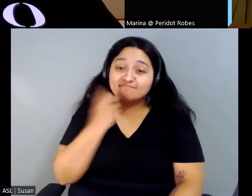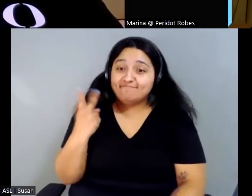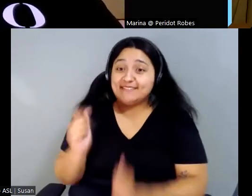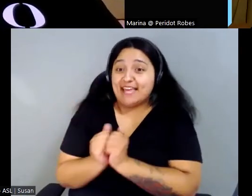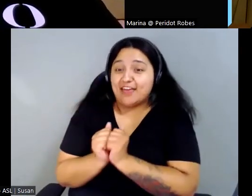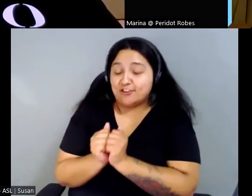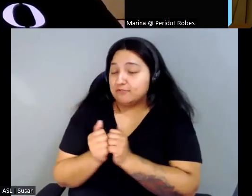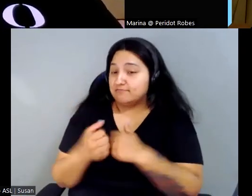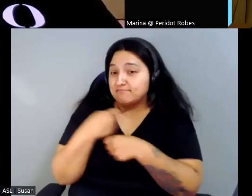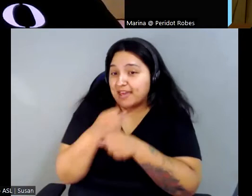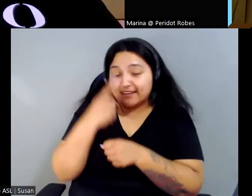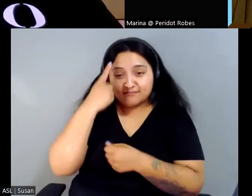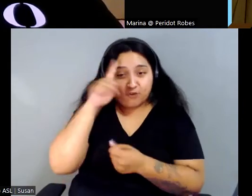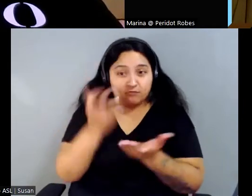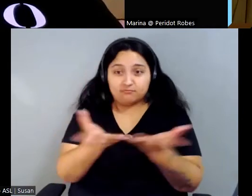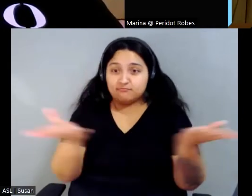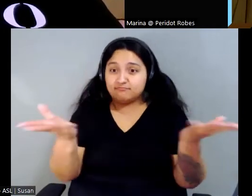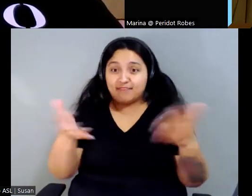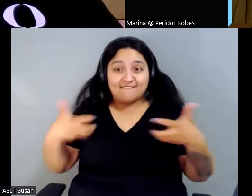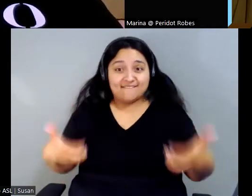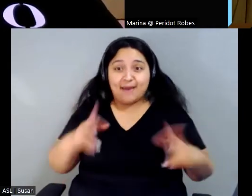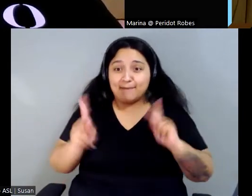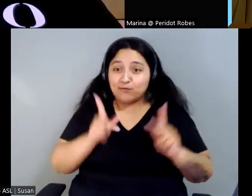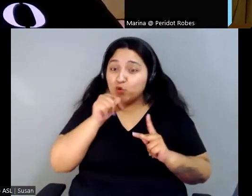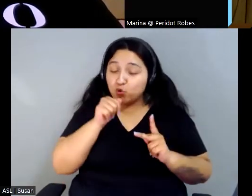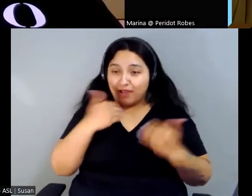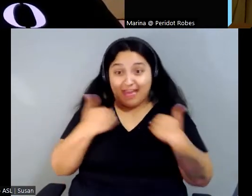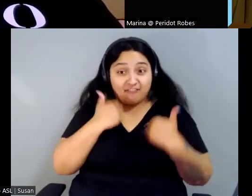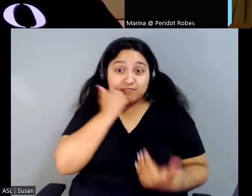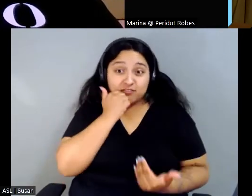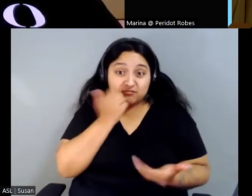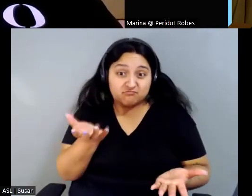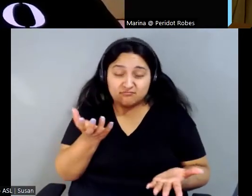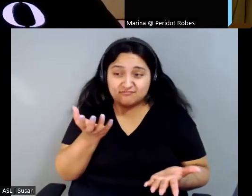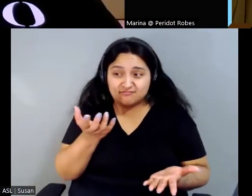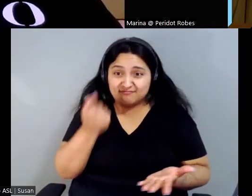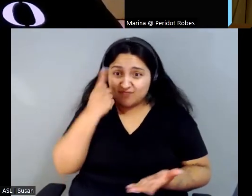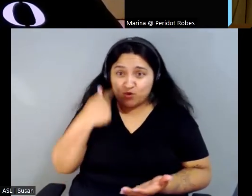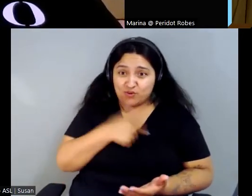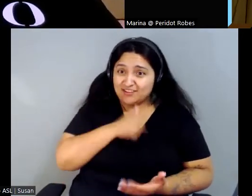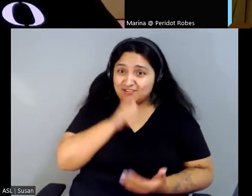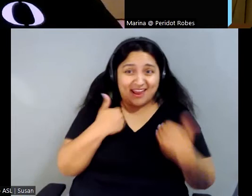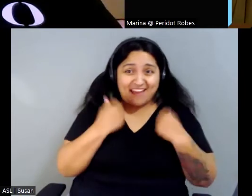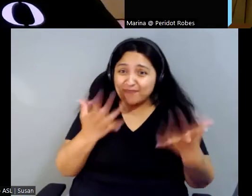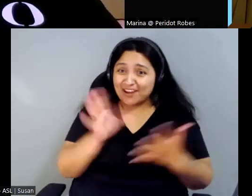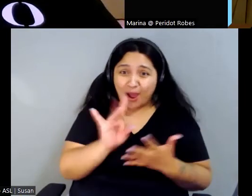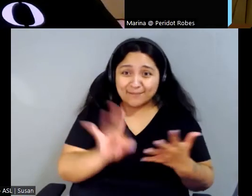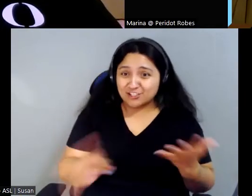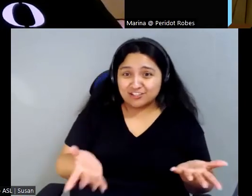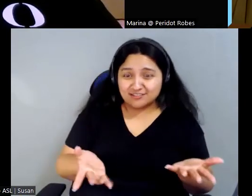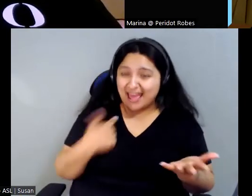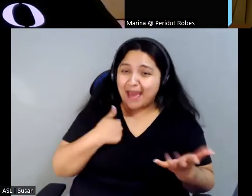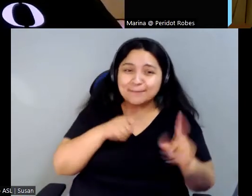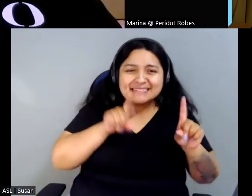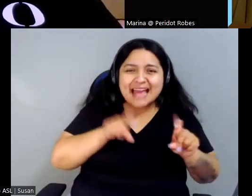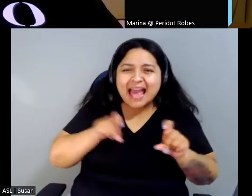for fat people who have periods, we don't have a lot of options. I have been testing out all the period panties. It's slim